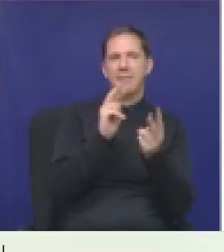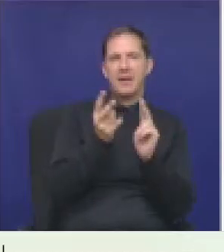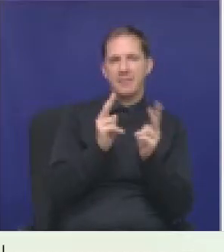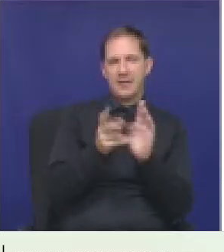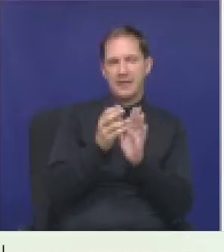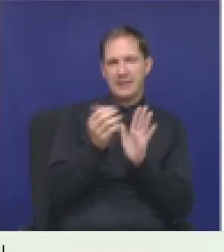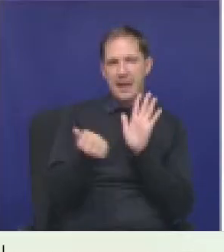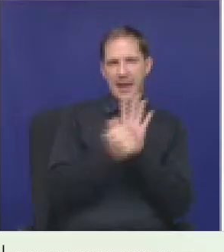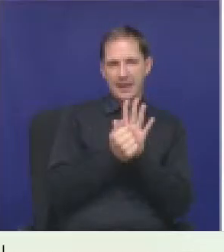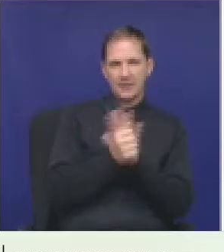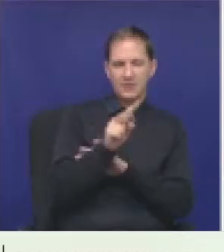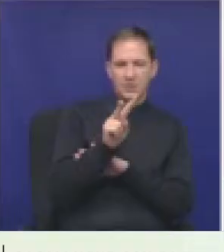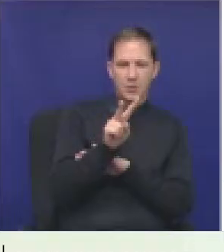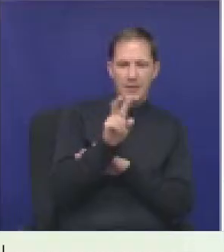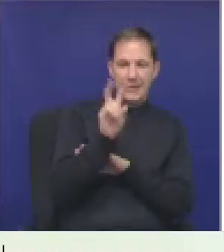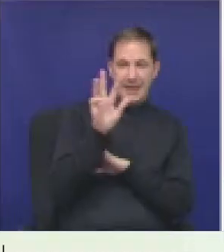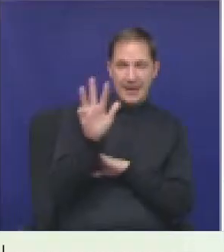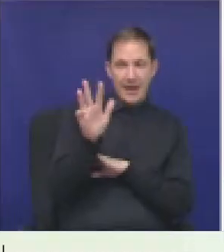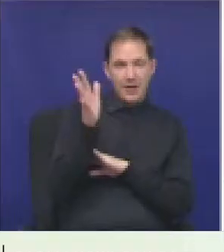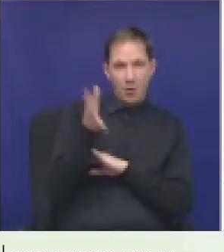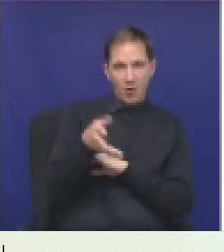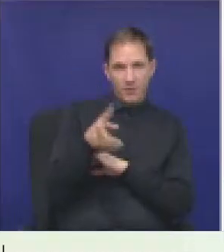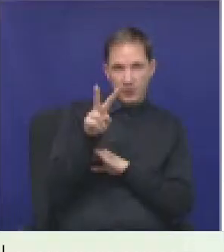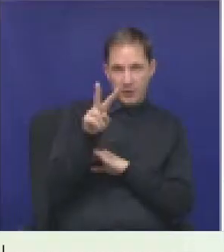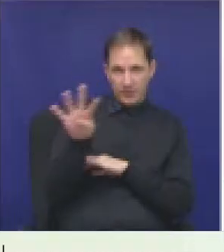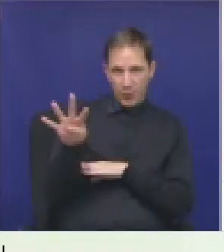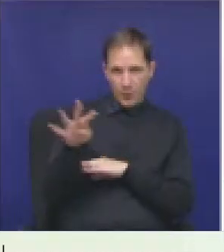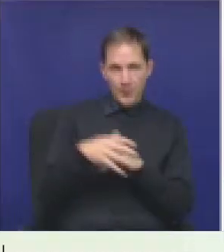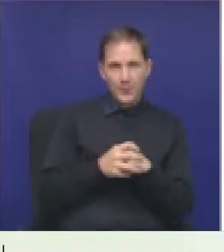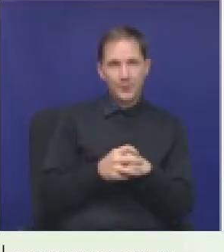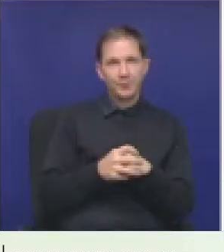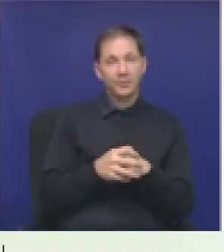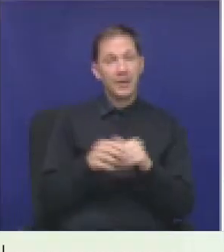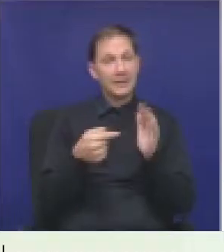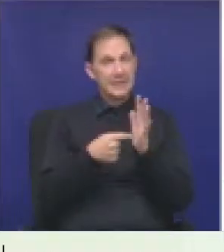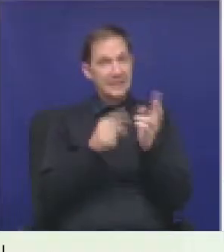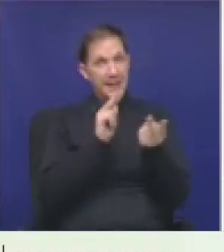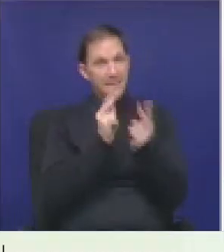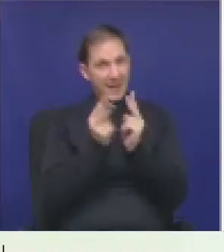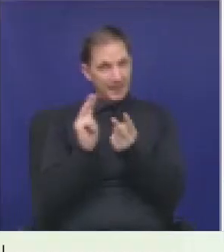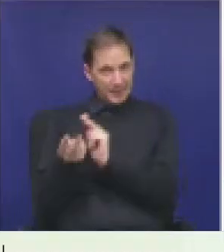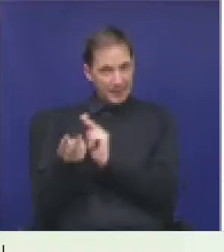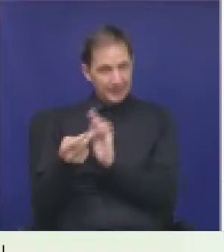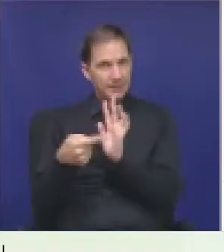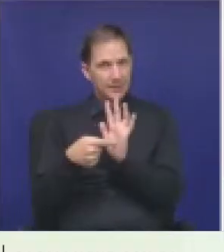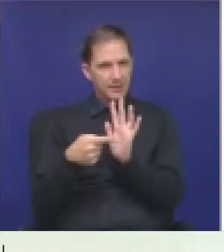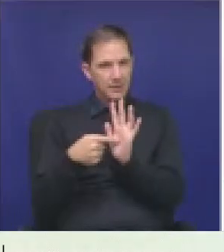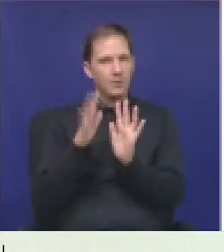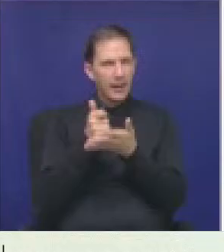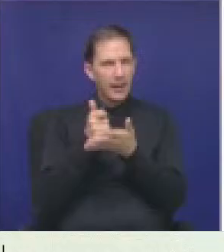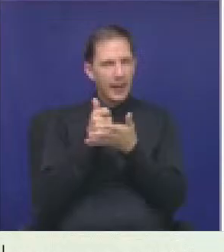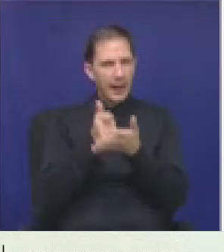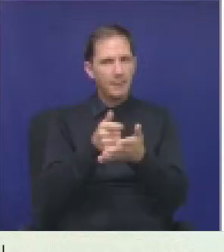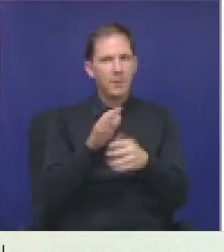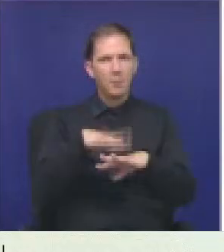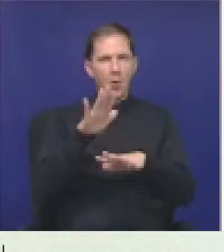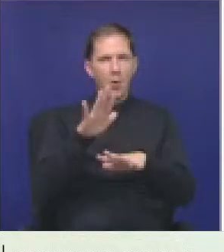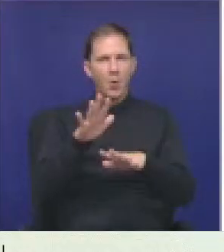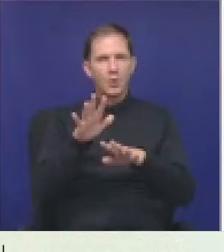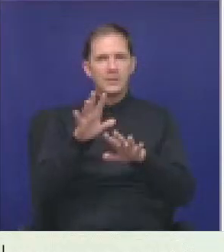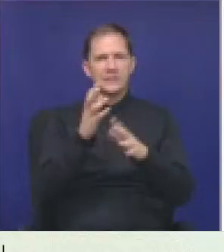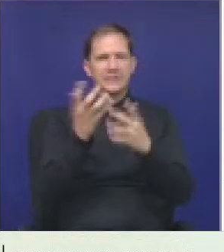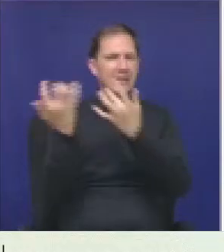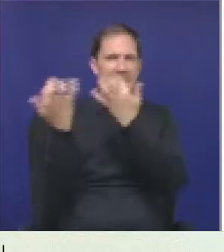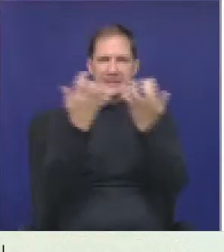29 of 2024. As our responsibility is to ensure that these amendments designed to enhance statistical coordination across this country